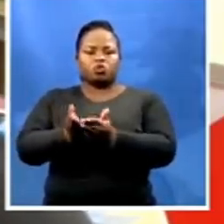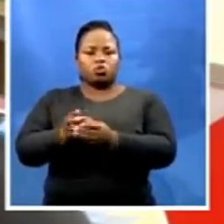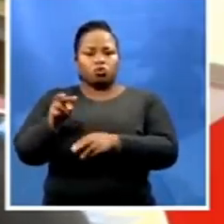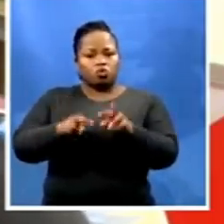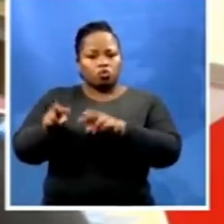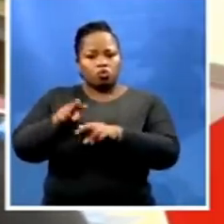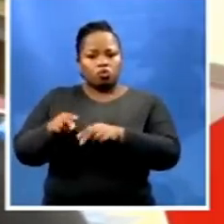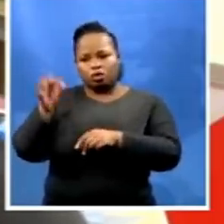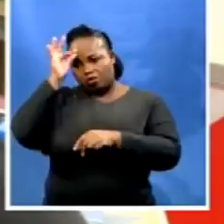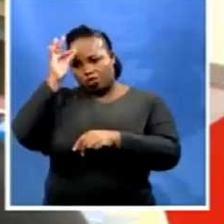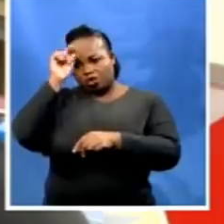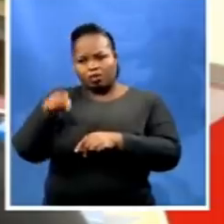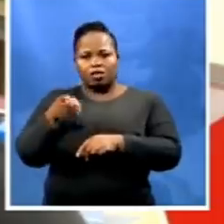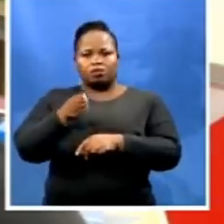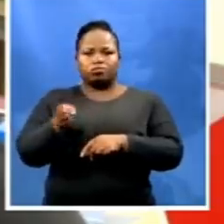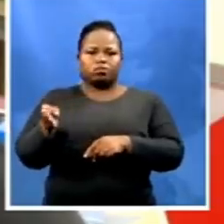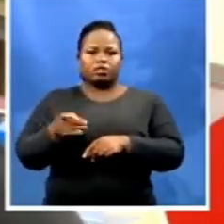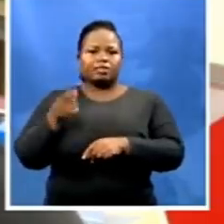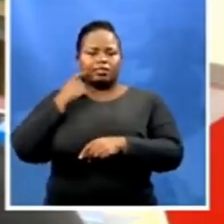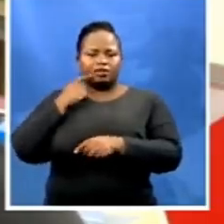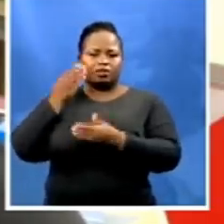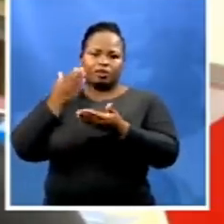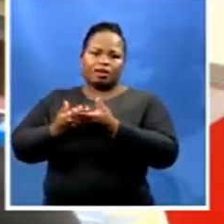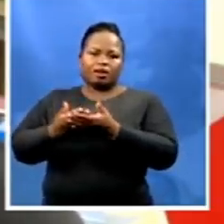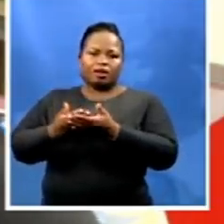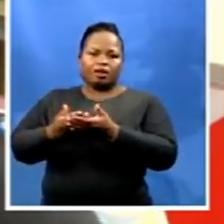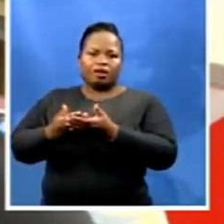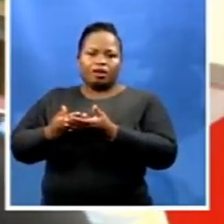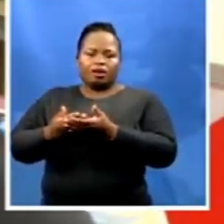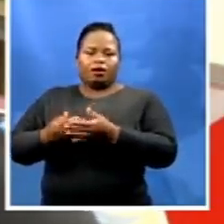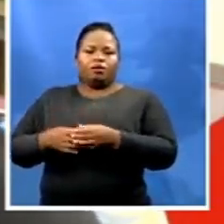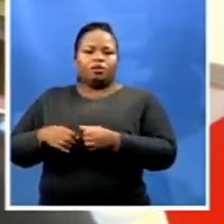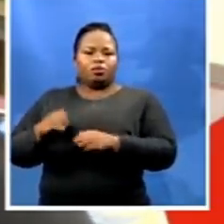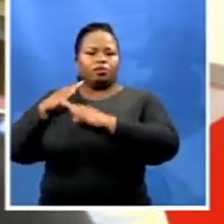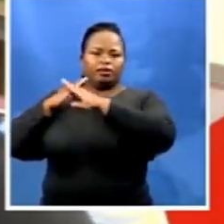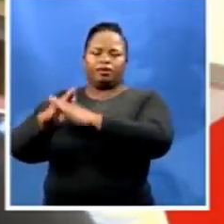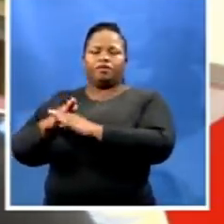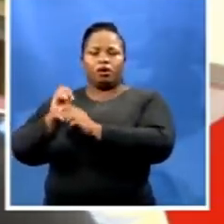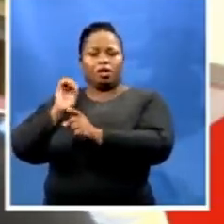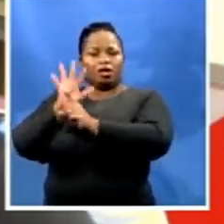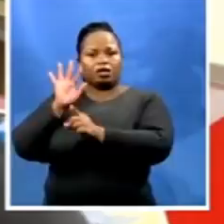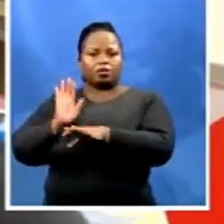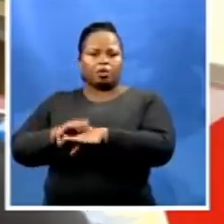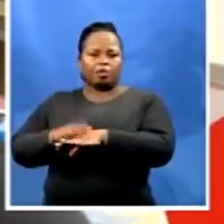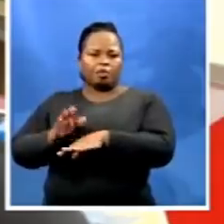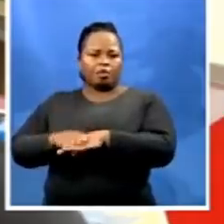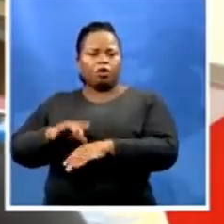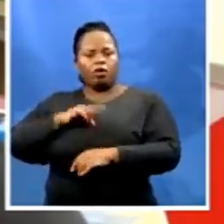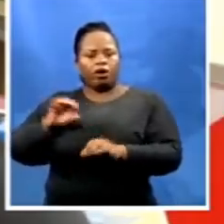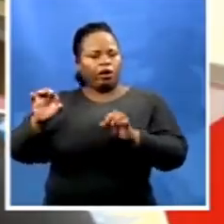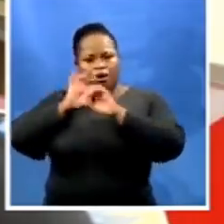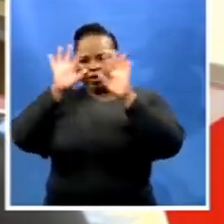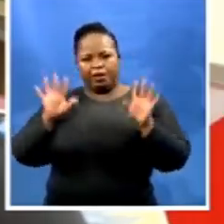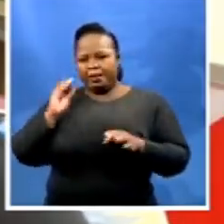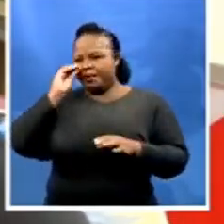mitigate against the further attacks of our school. Because what is clear is that criminals are taking advantage of the period where